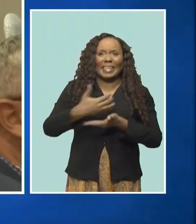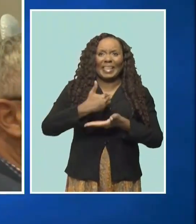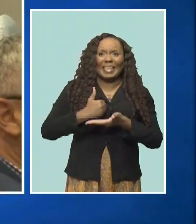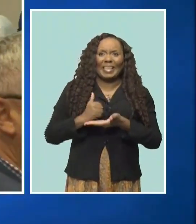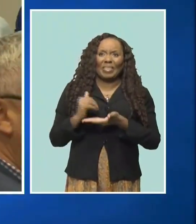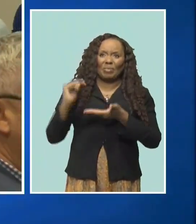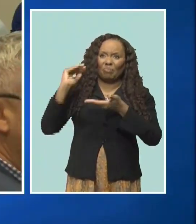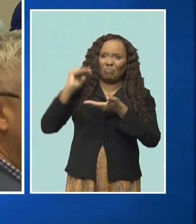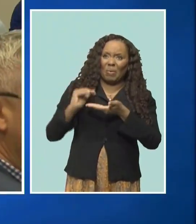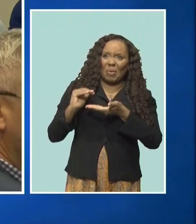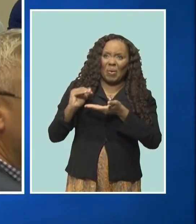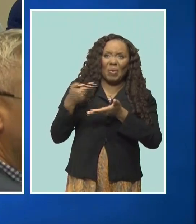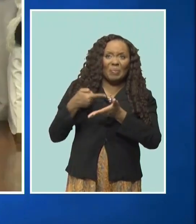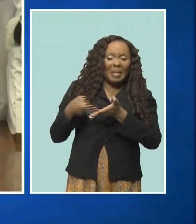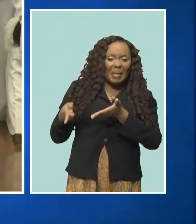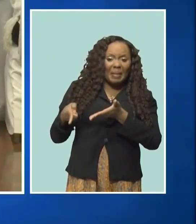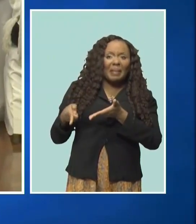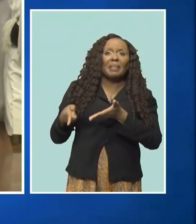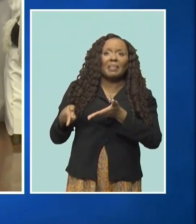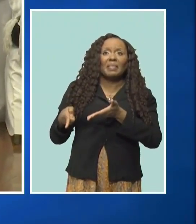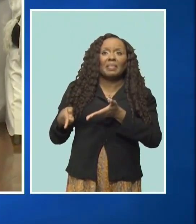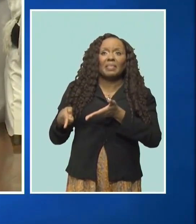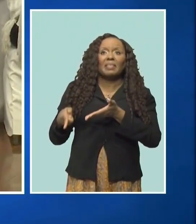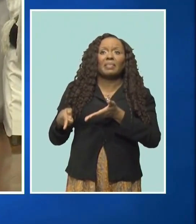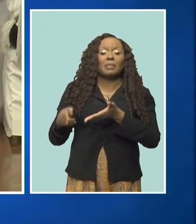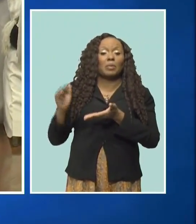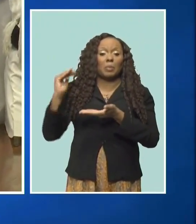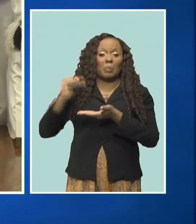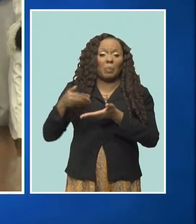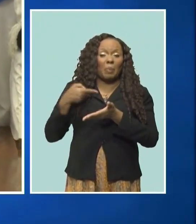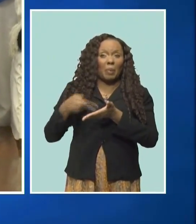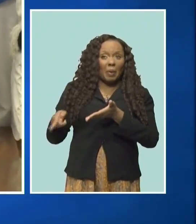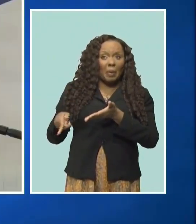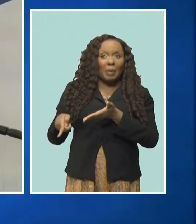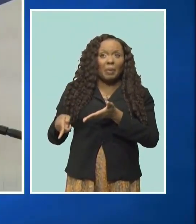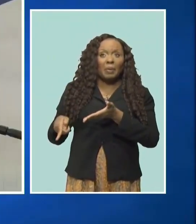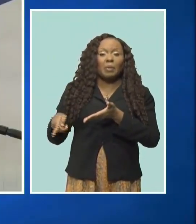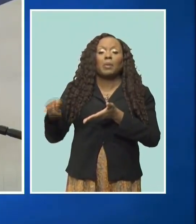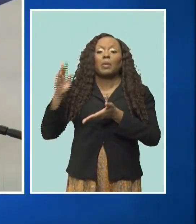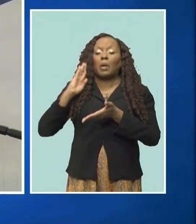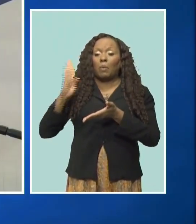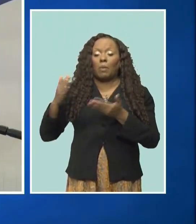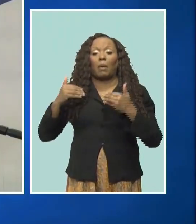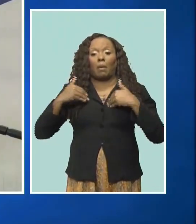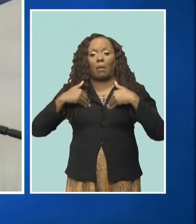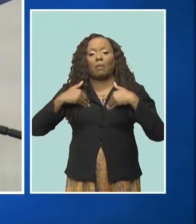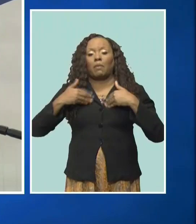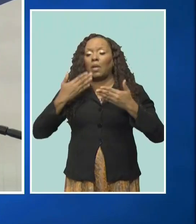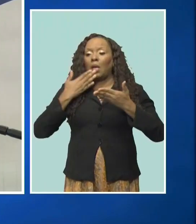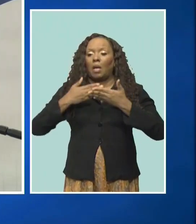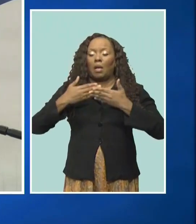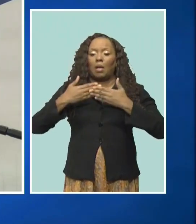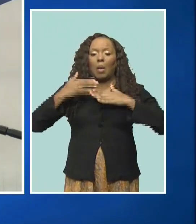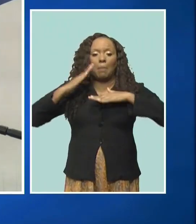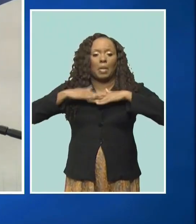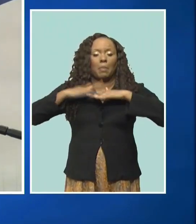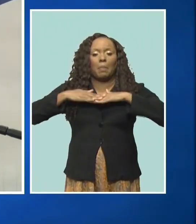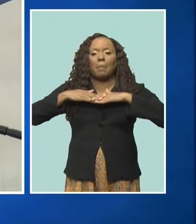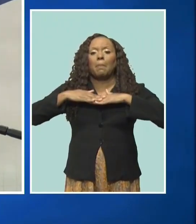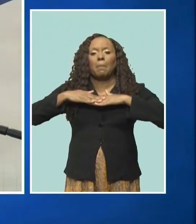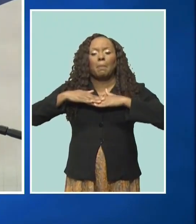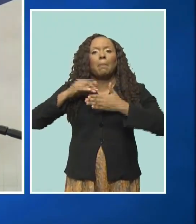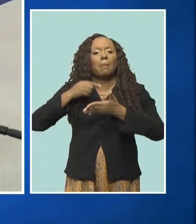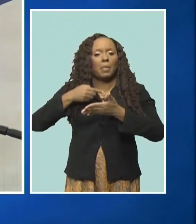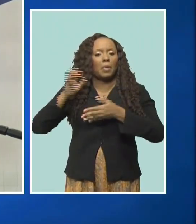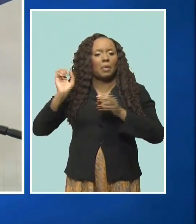work environment, that purchasing power is maintained at a level, at least at a level, where workers are able to